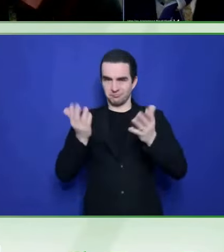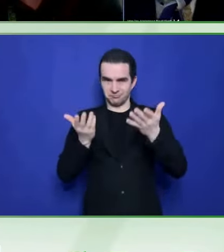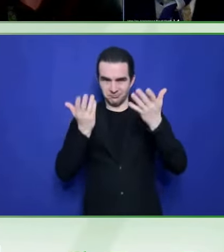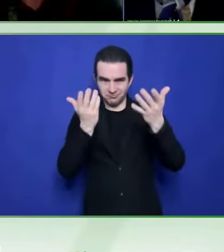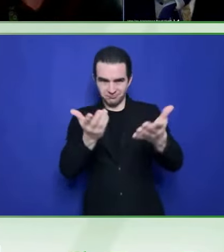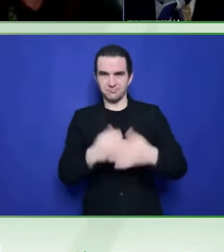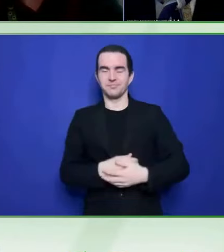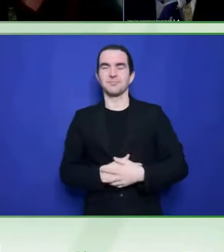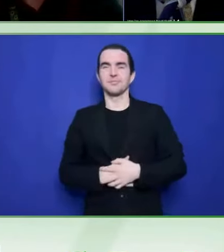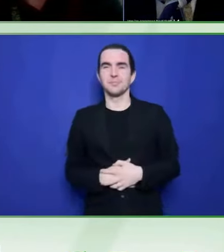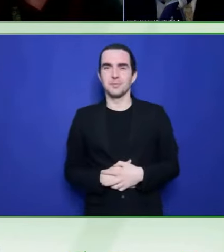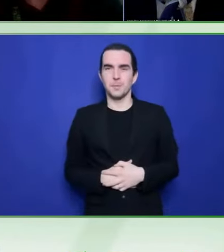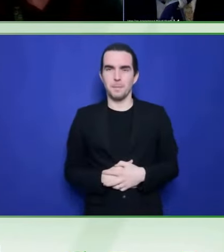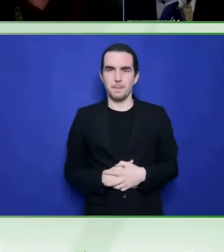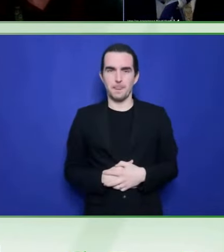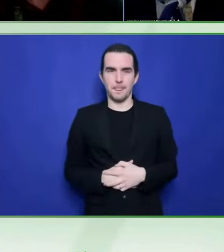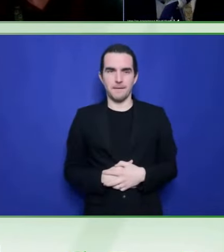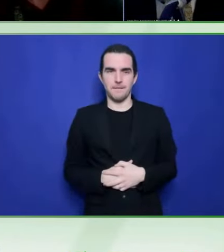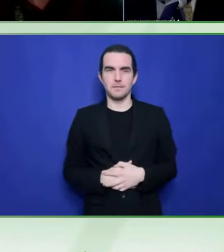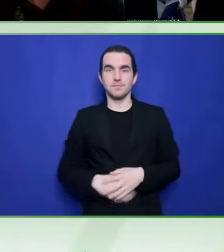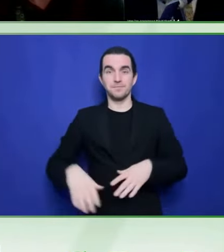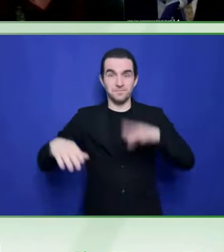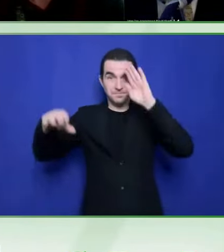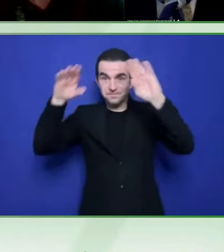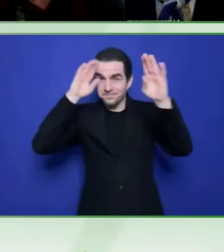It's very nice to be here with you.